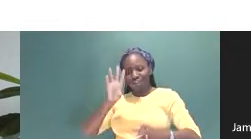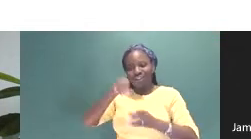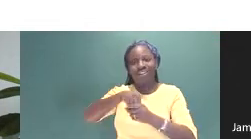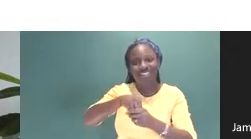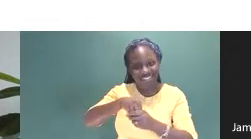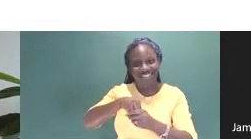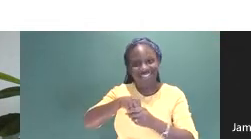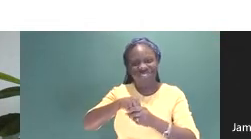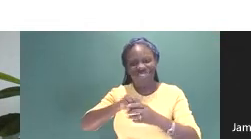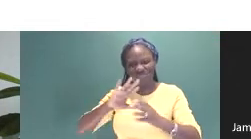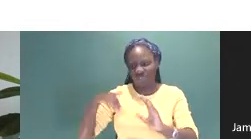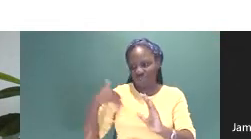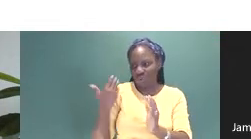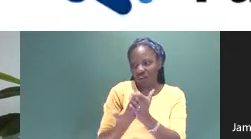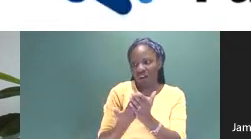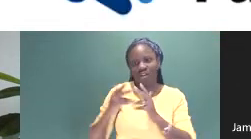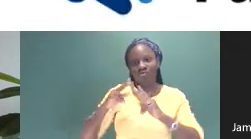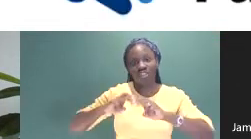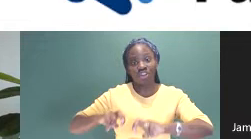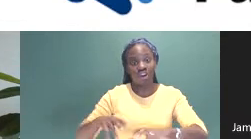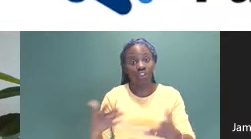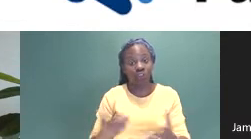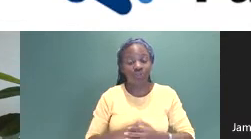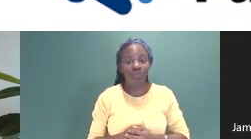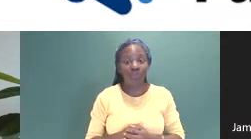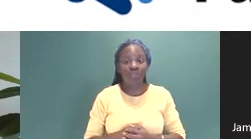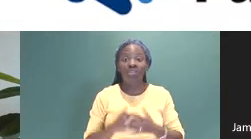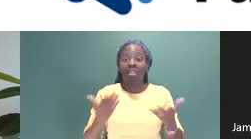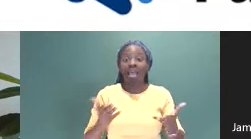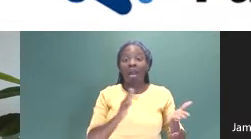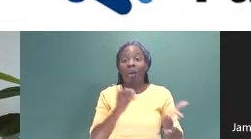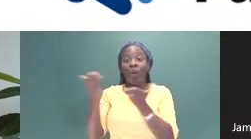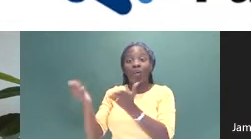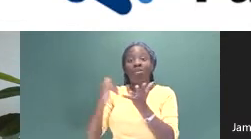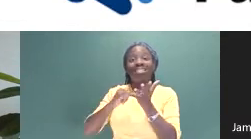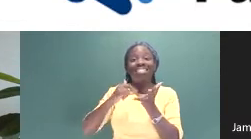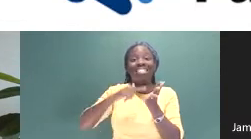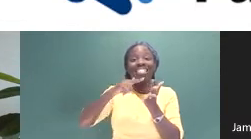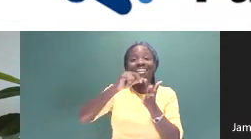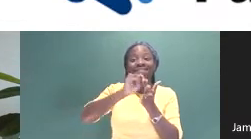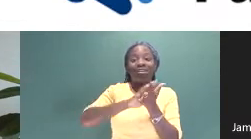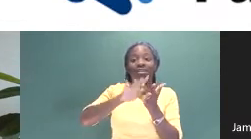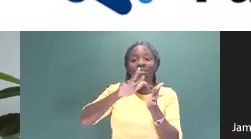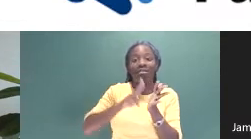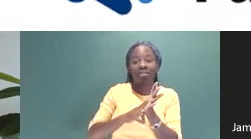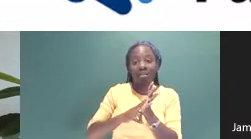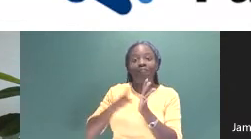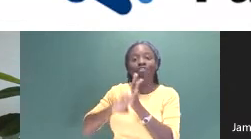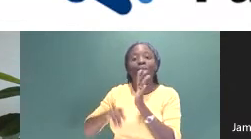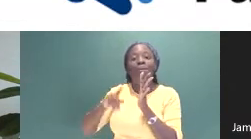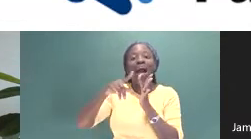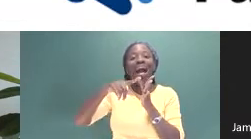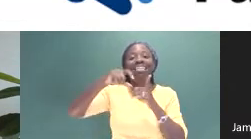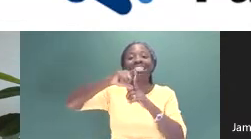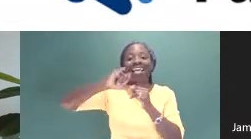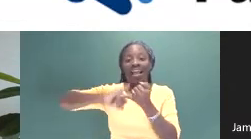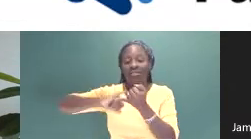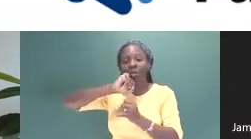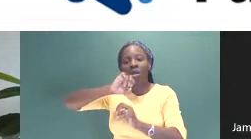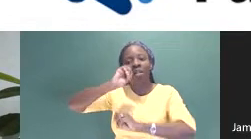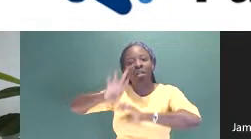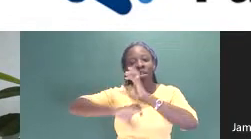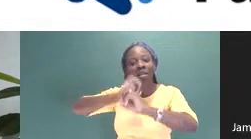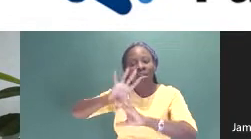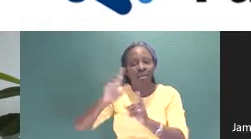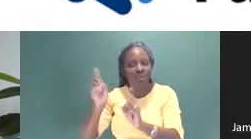of what's been looked at so far. So over to Stephen from IDS to talk about the first of the studies. So Stephen,